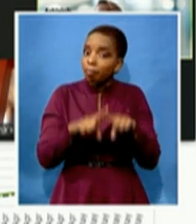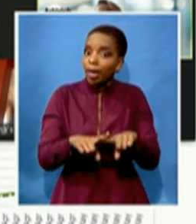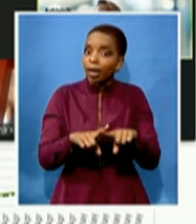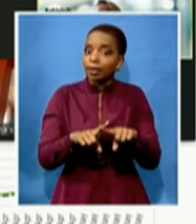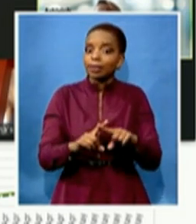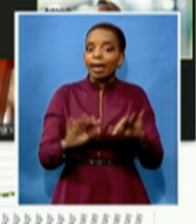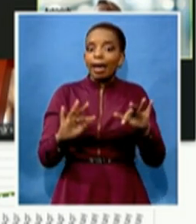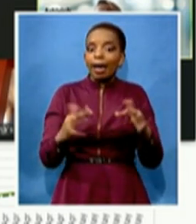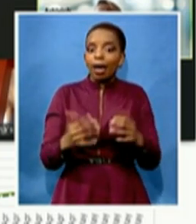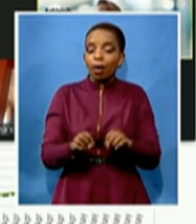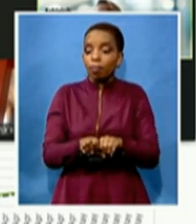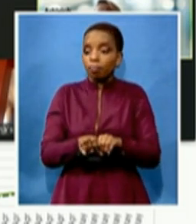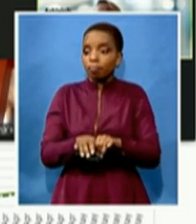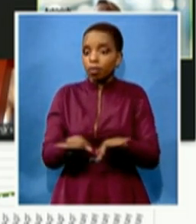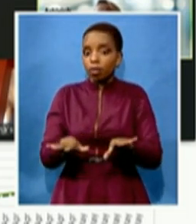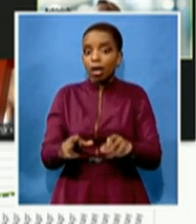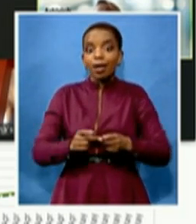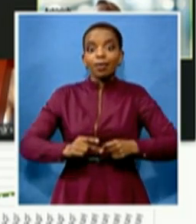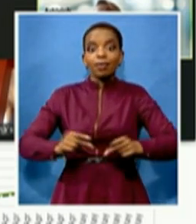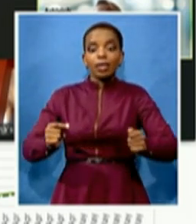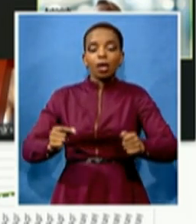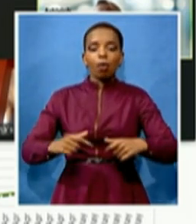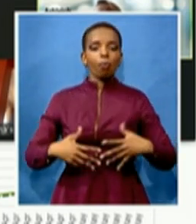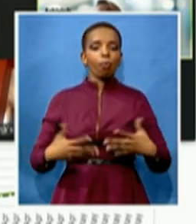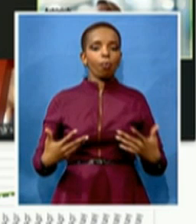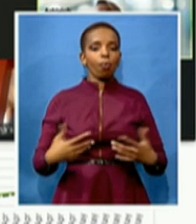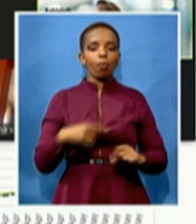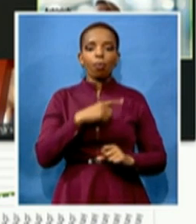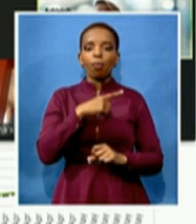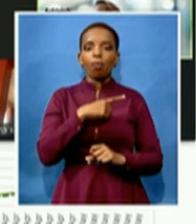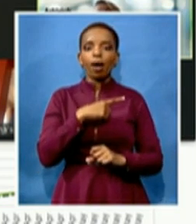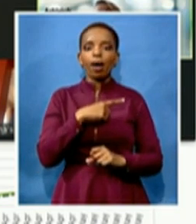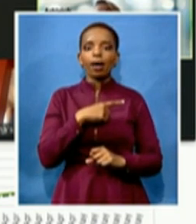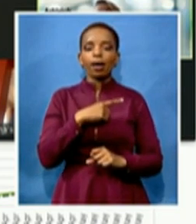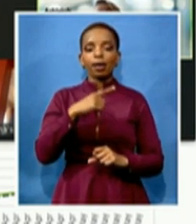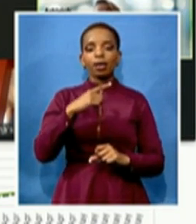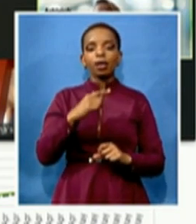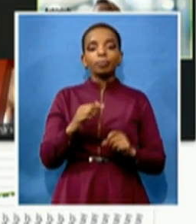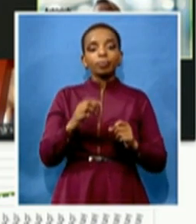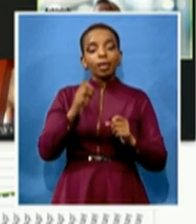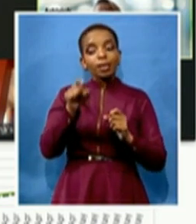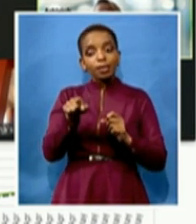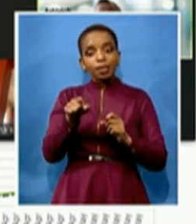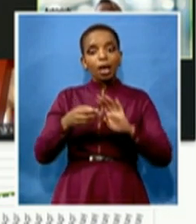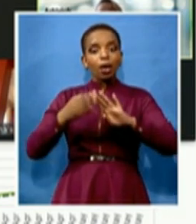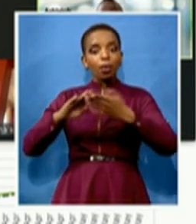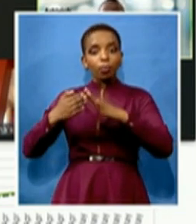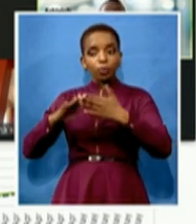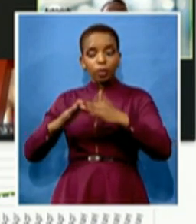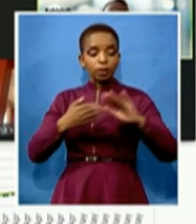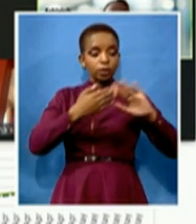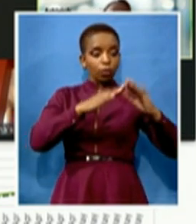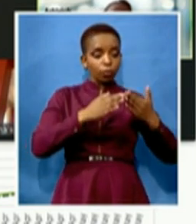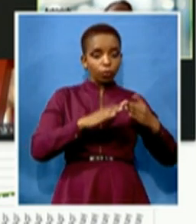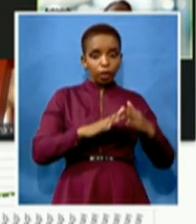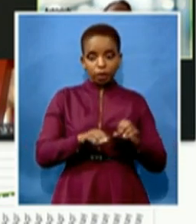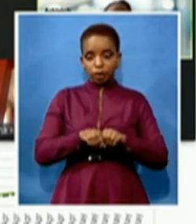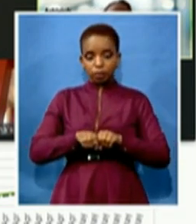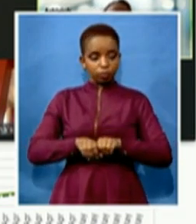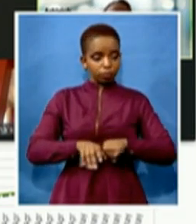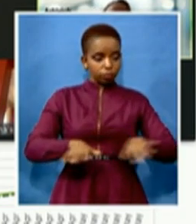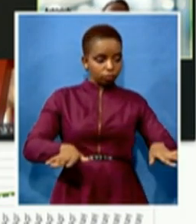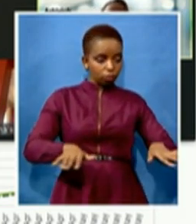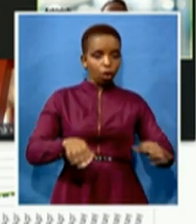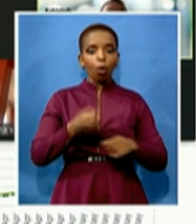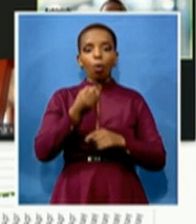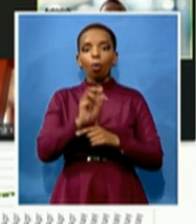the virus spreads between more community-based infections versus more isolated cases is incredibly important, and